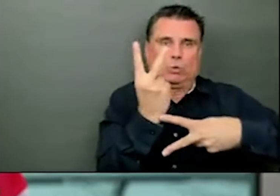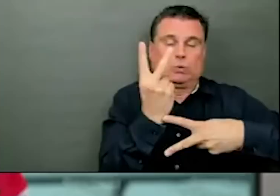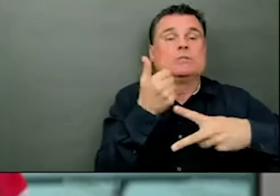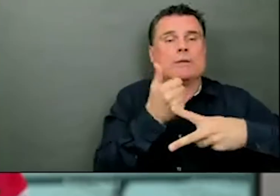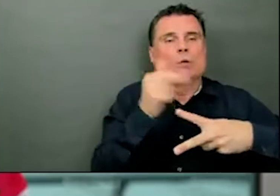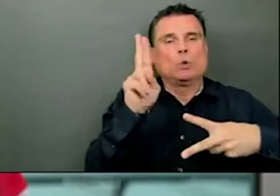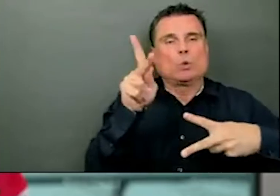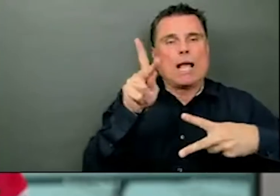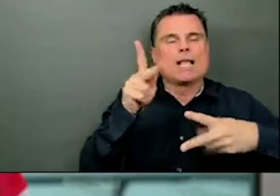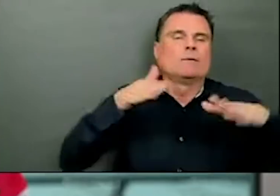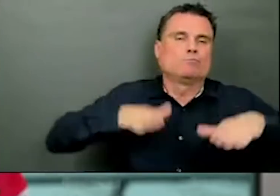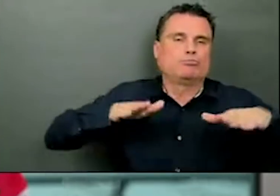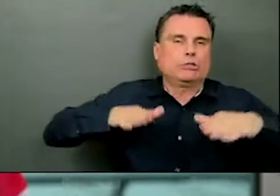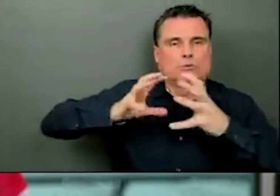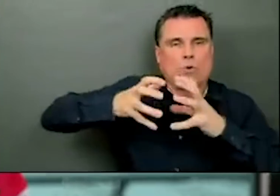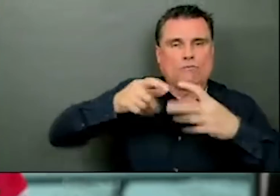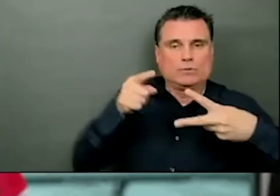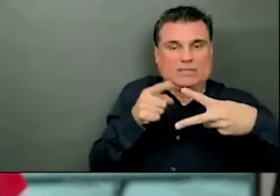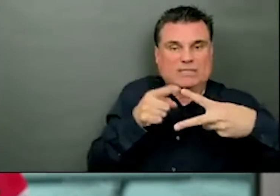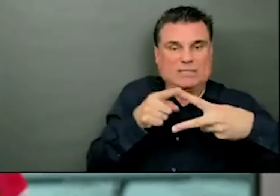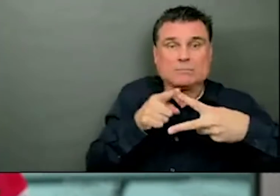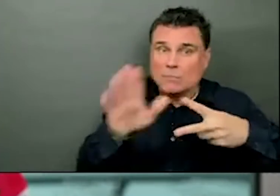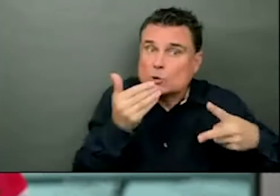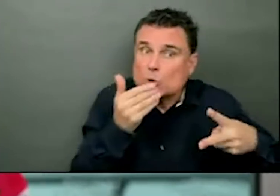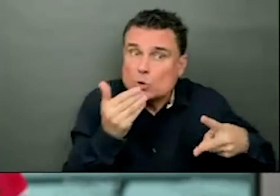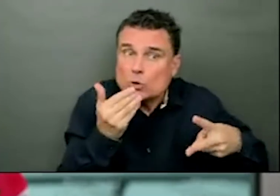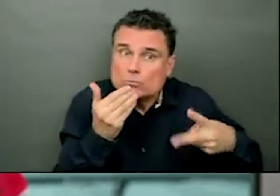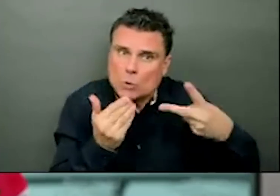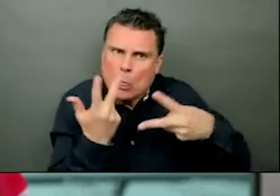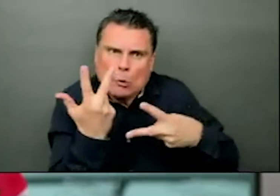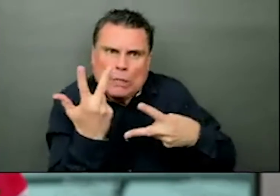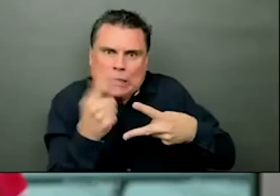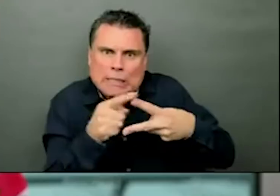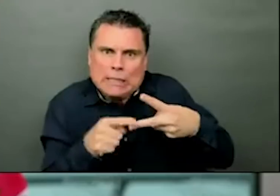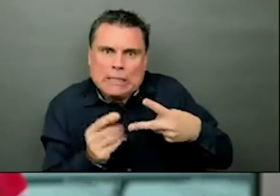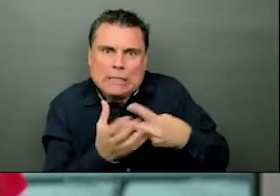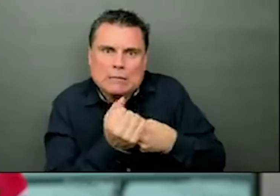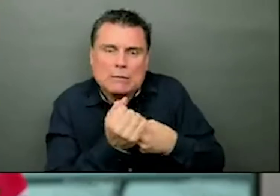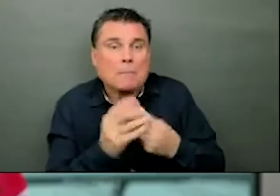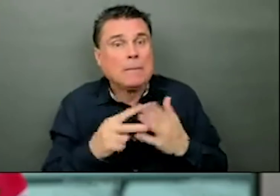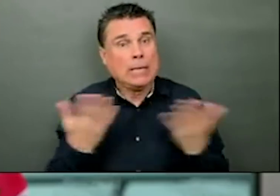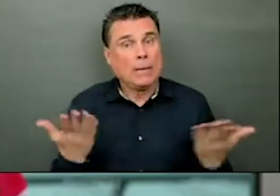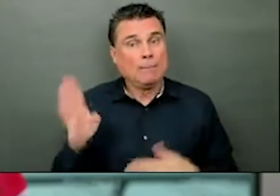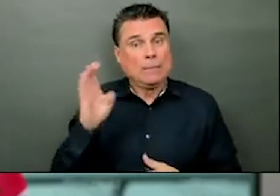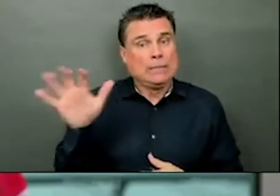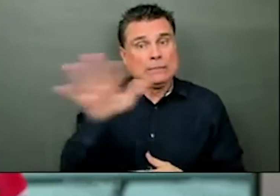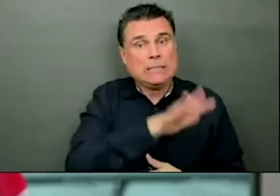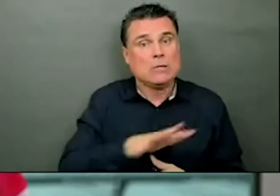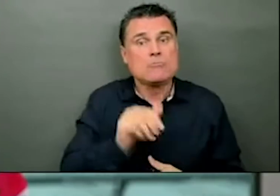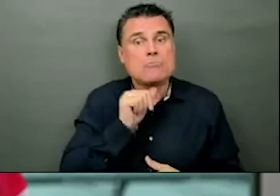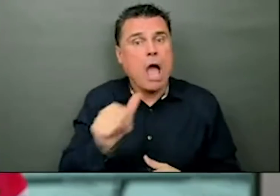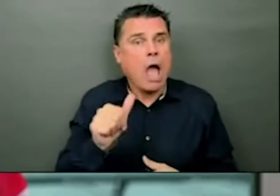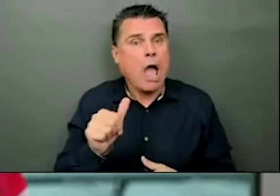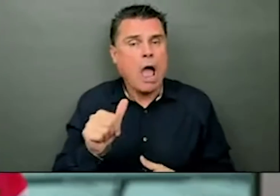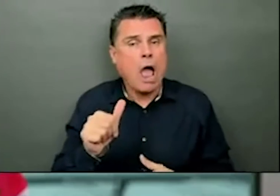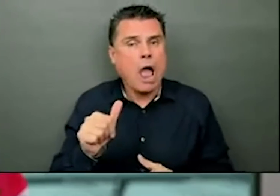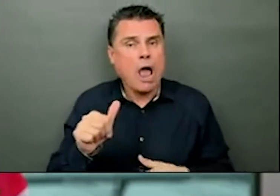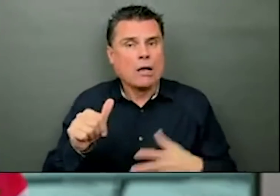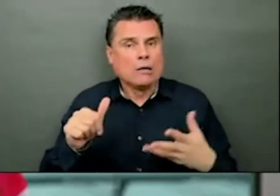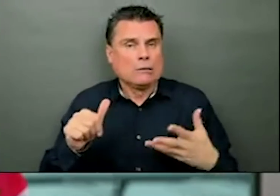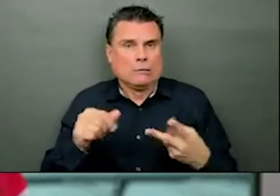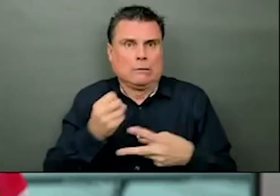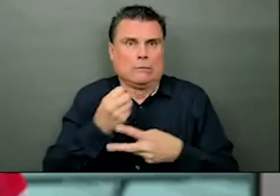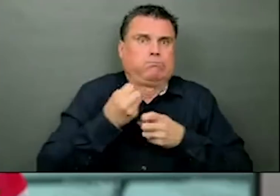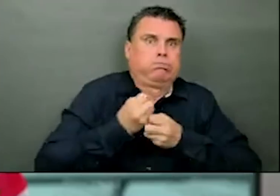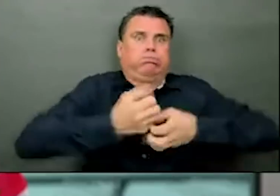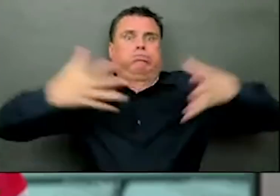this is reassuring. It tells us that we don't have high levels of transmission in our communities, but